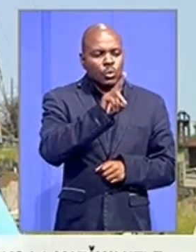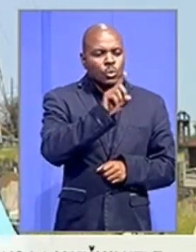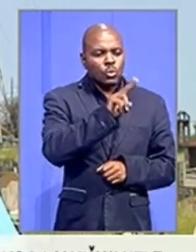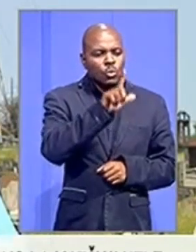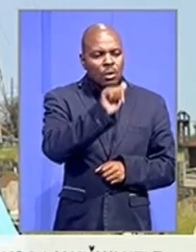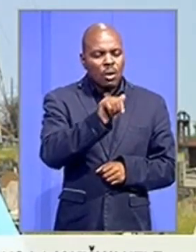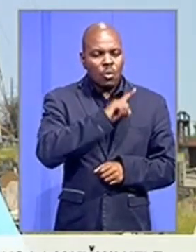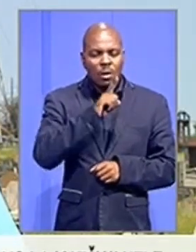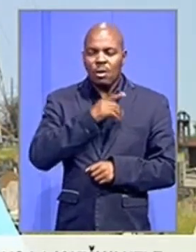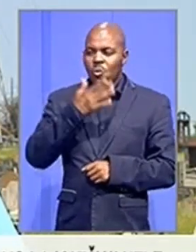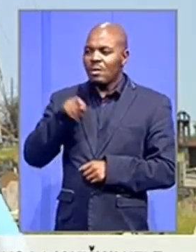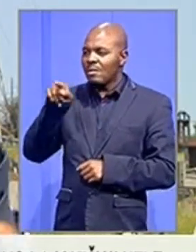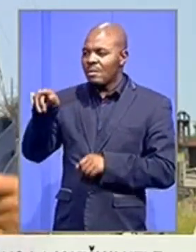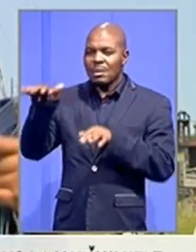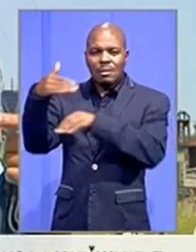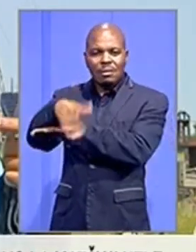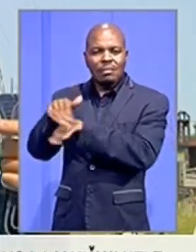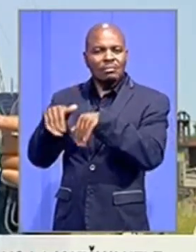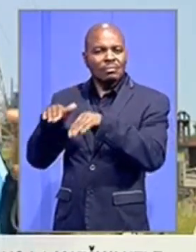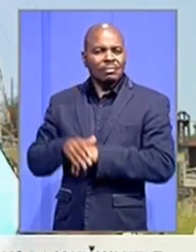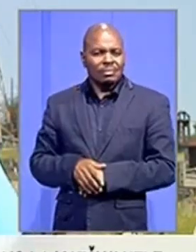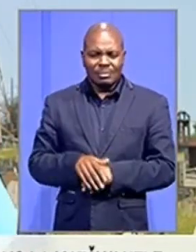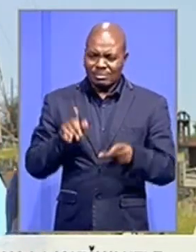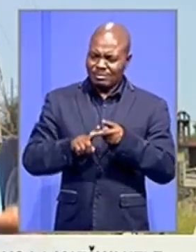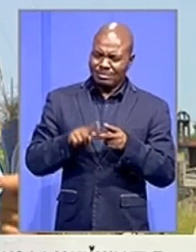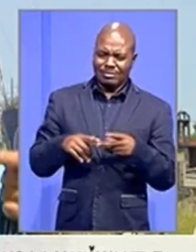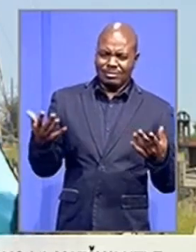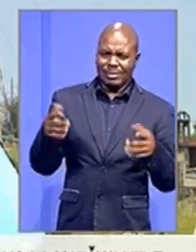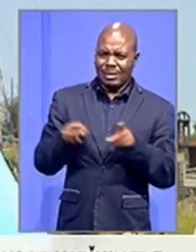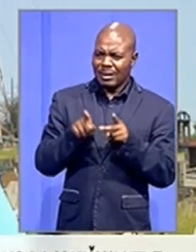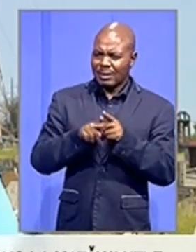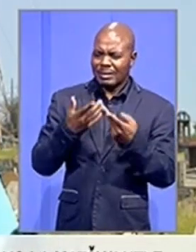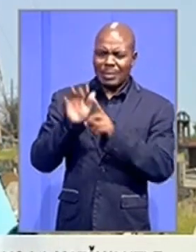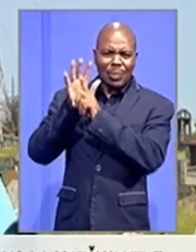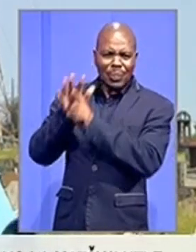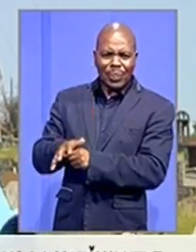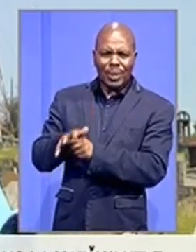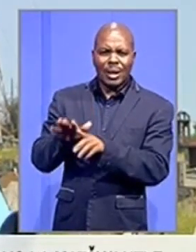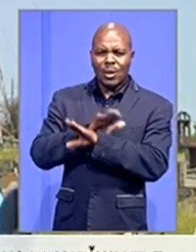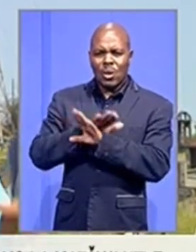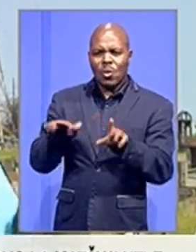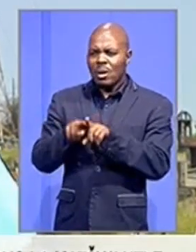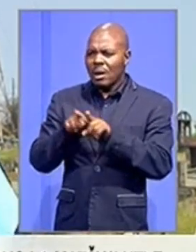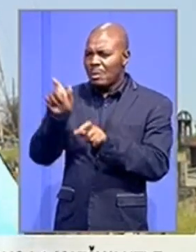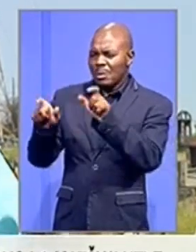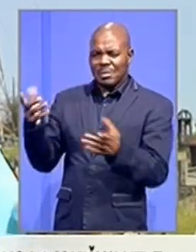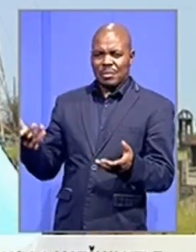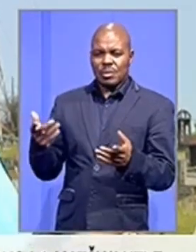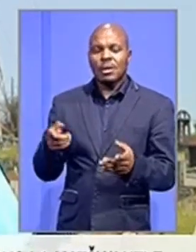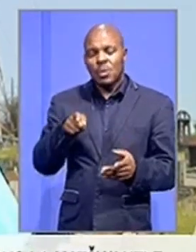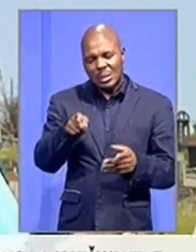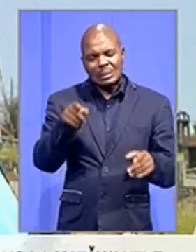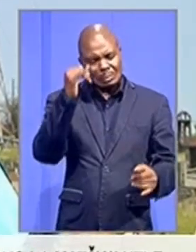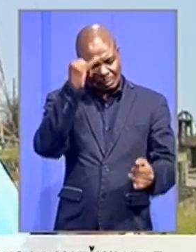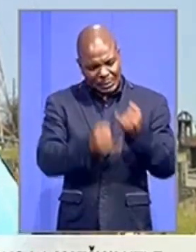away in the most undignified and inhumane manner. We are repeating the